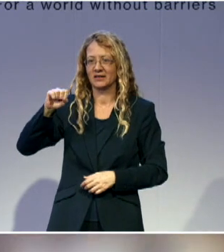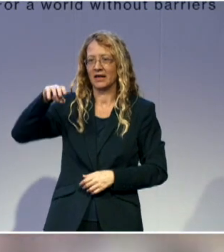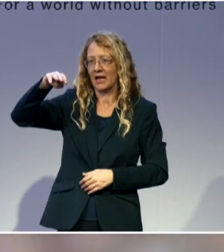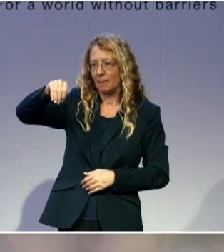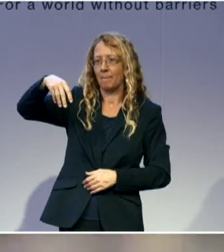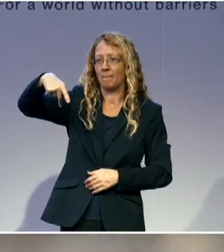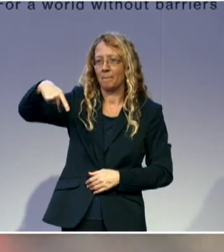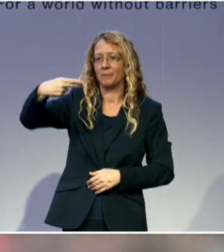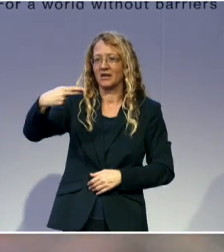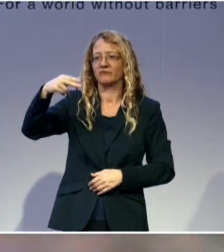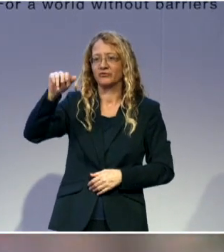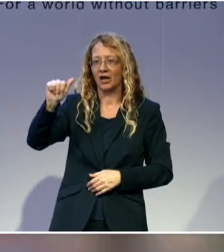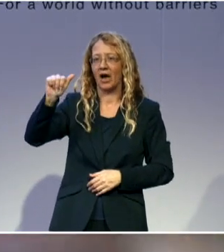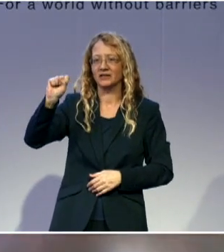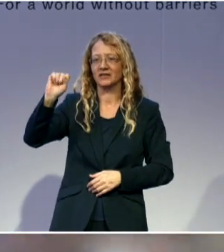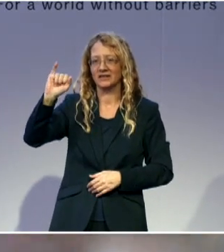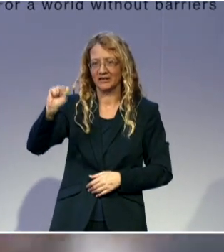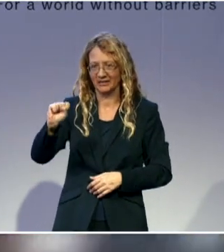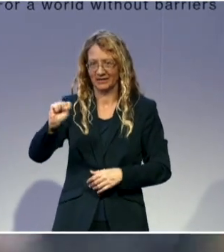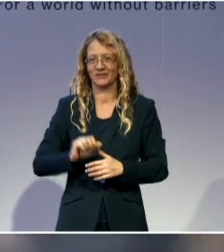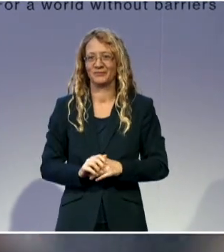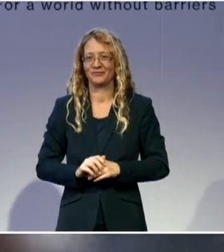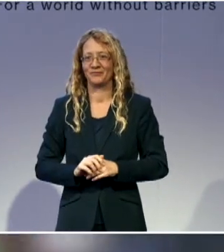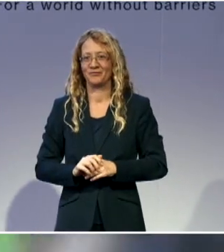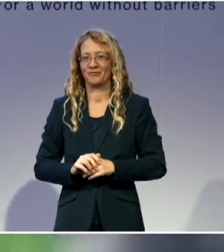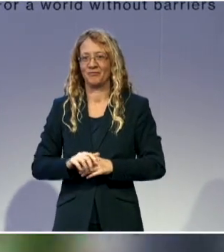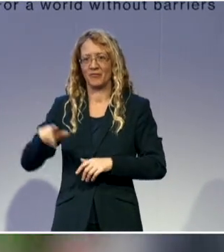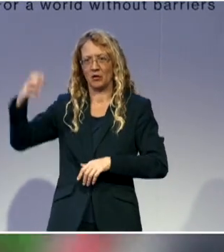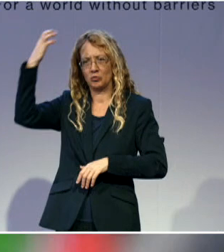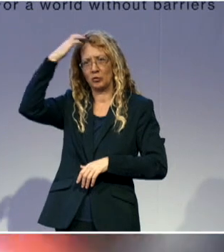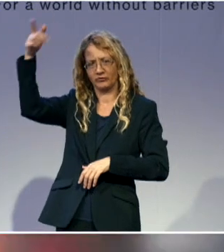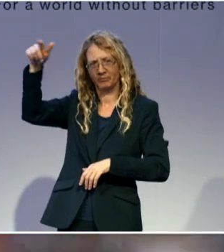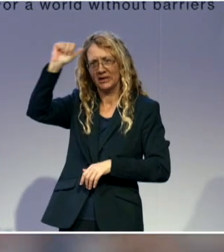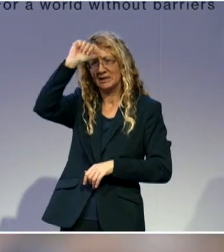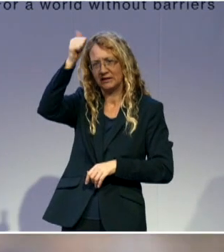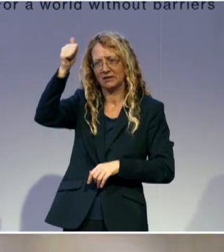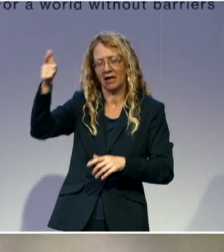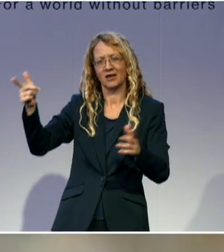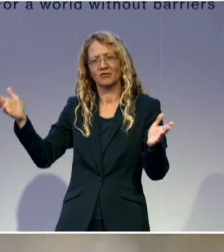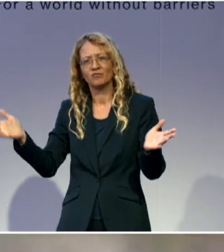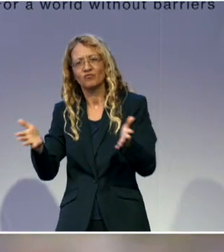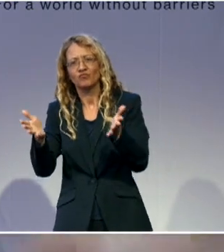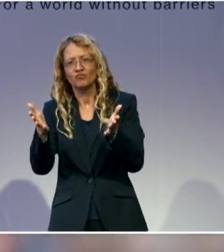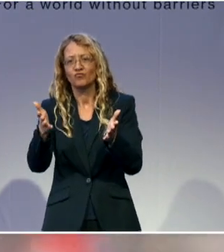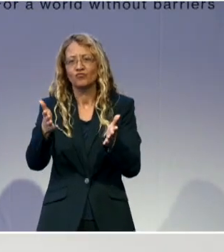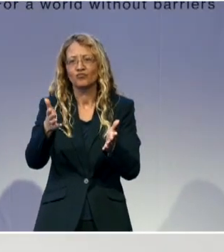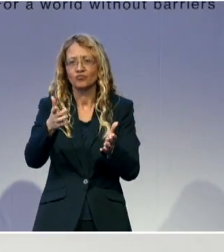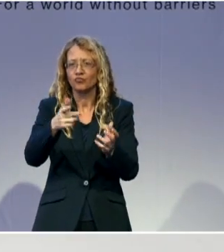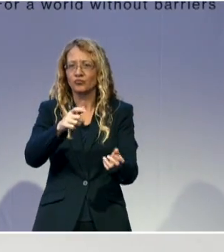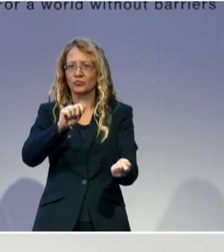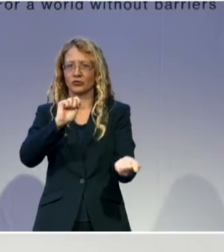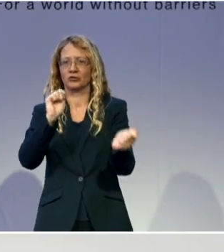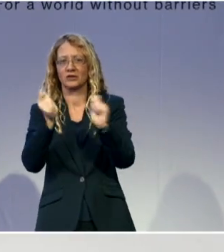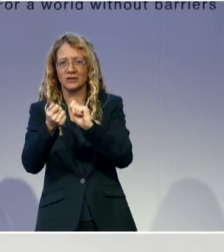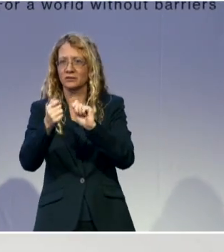to encourage the Government of India to draft and implement national disability legislation, resulting in the Rights of Persons with